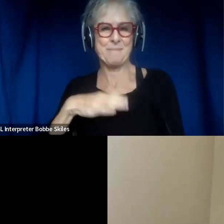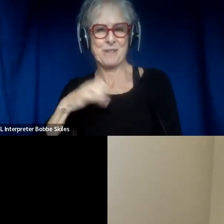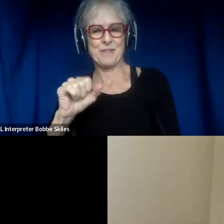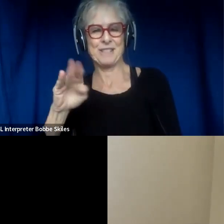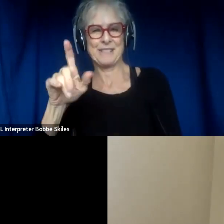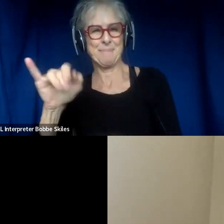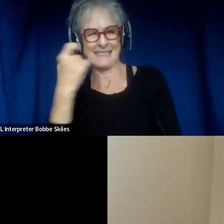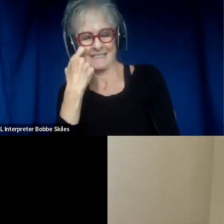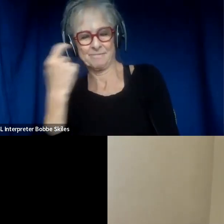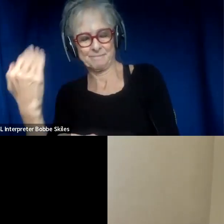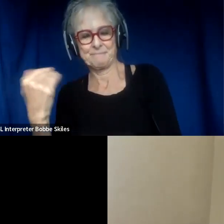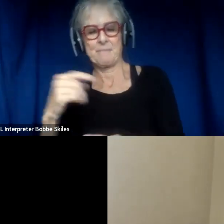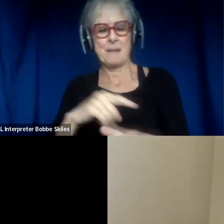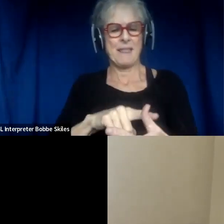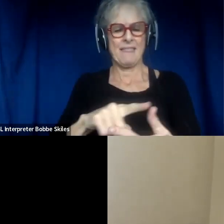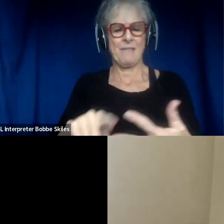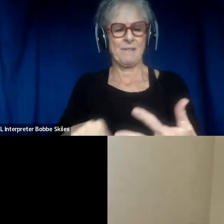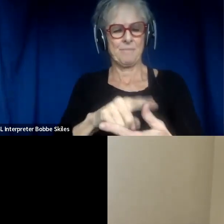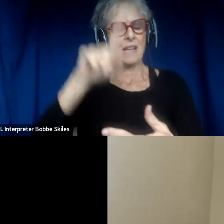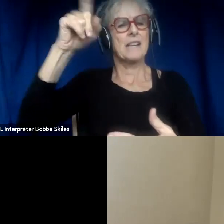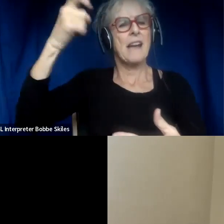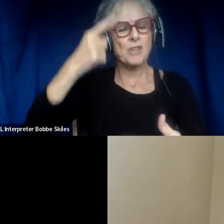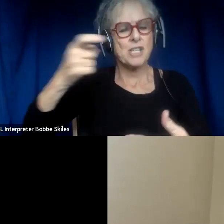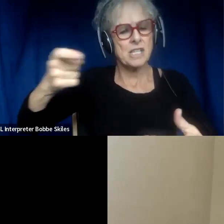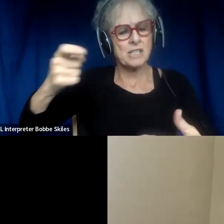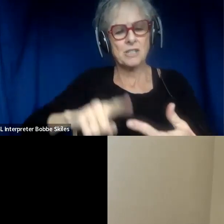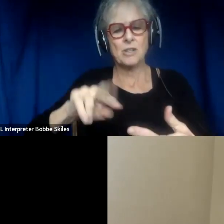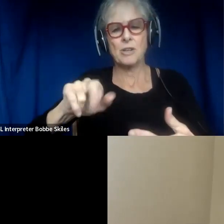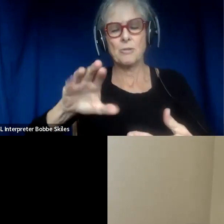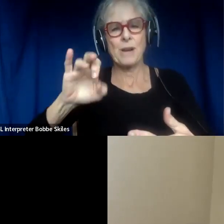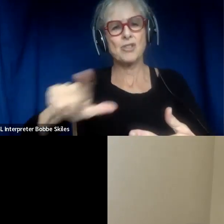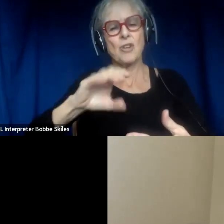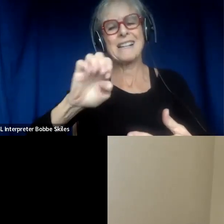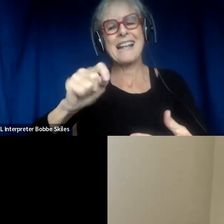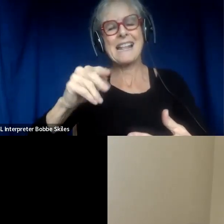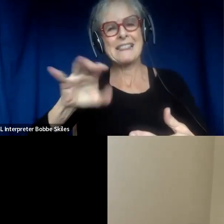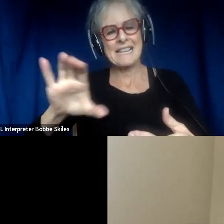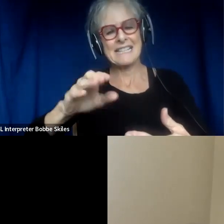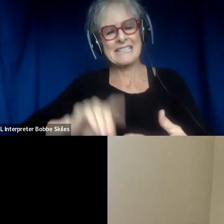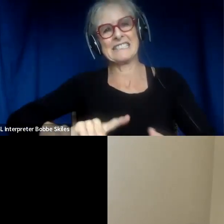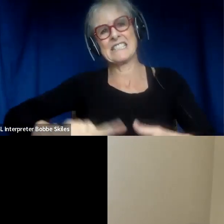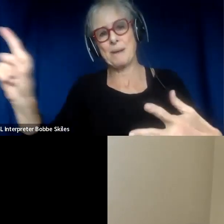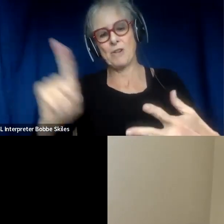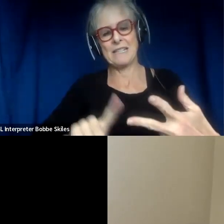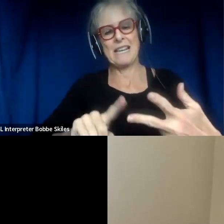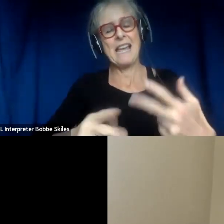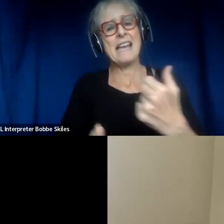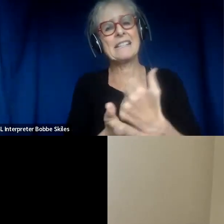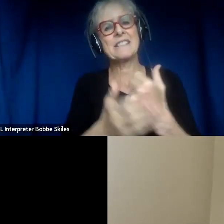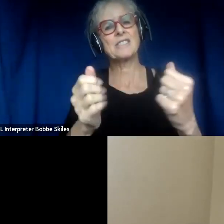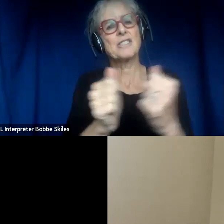the 3 themes are governance, racial and ethnic disparity, and assistance with employment.